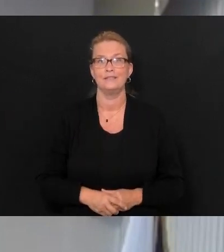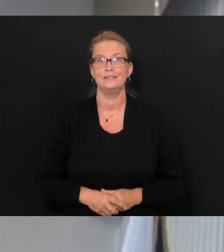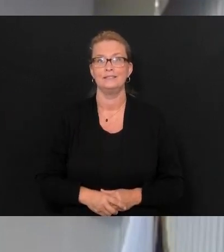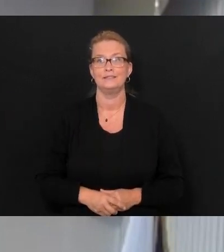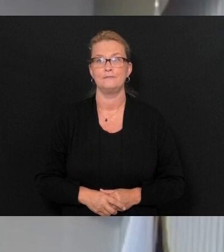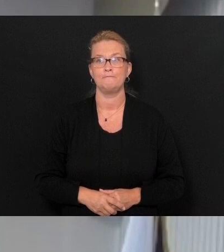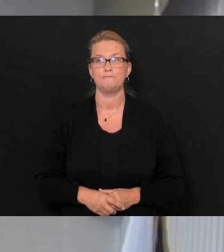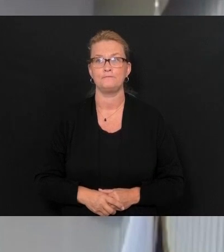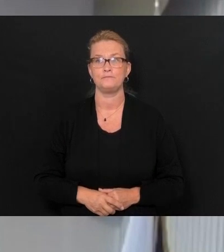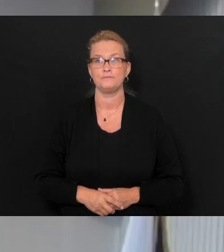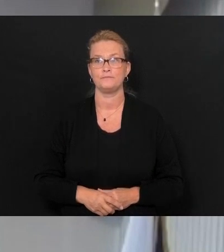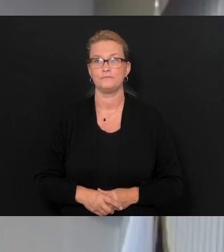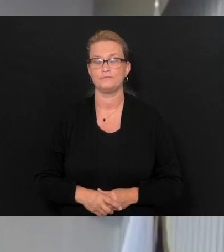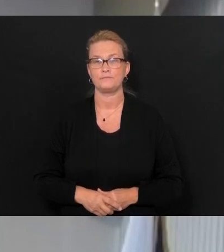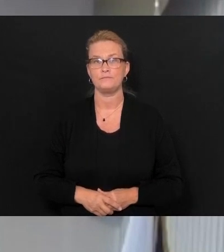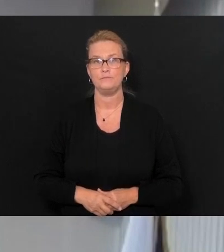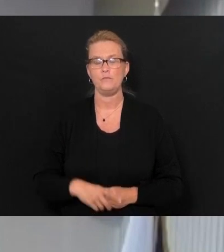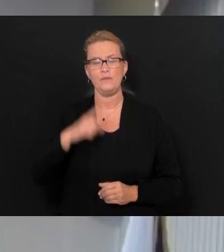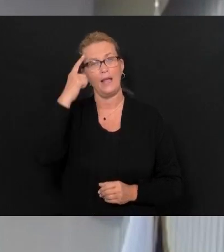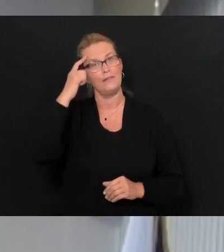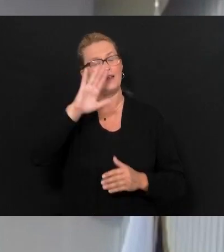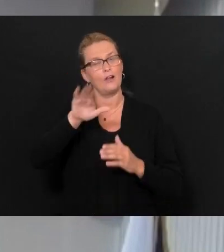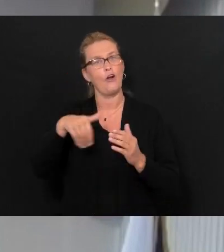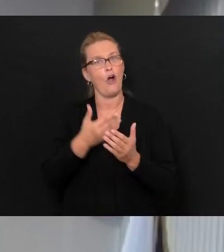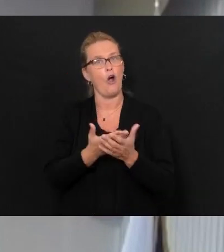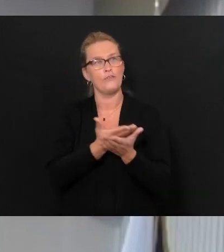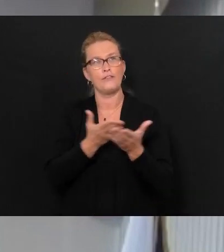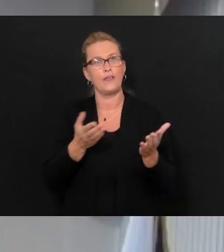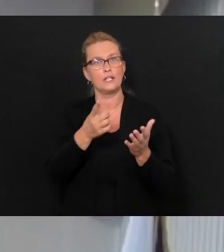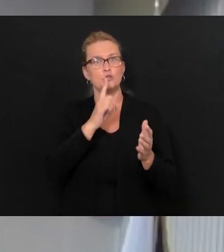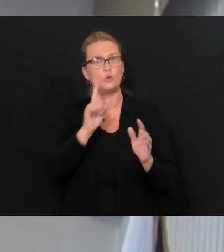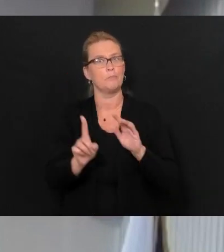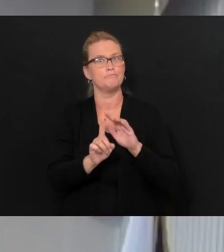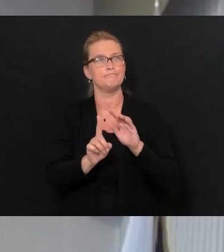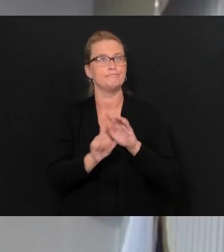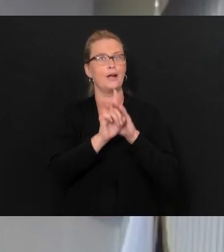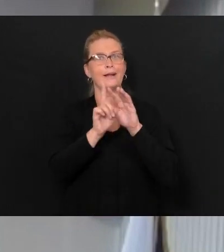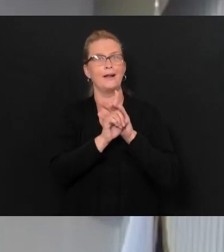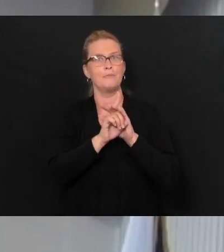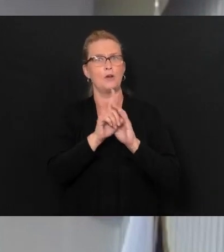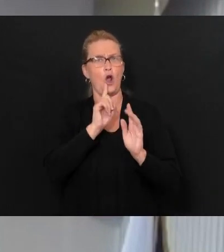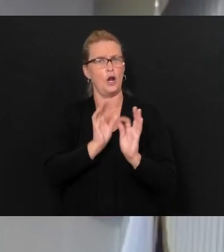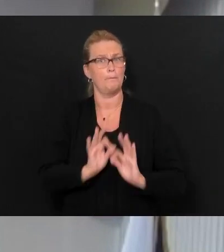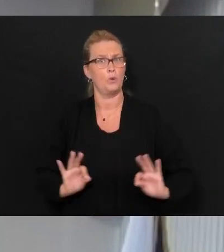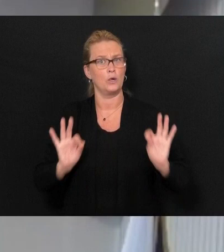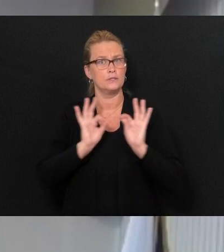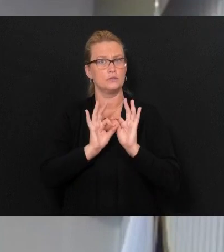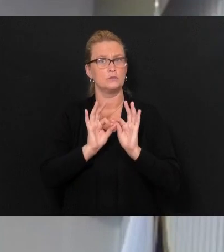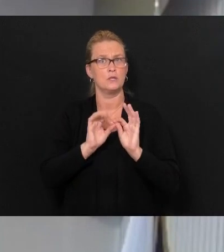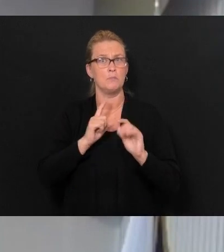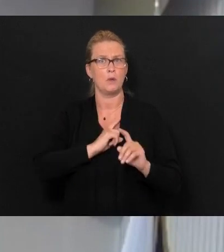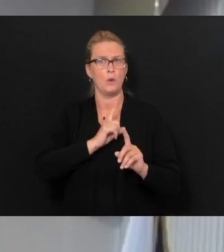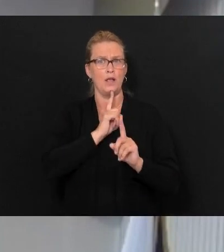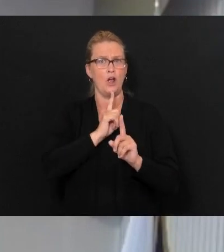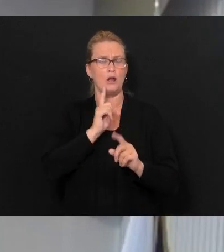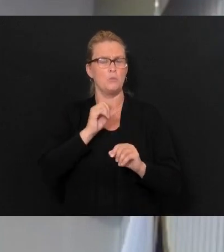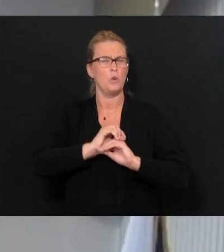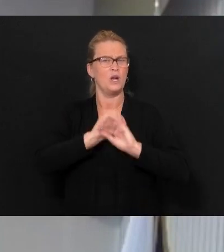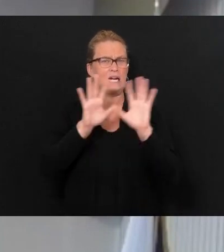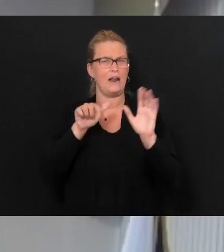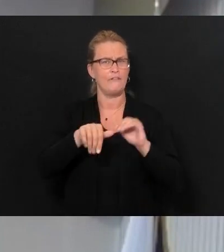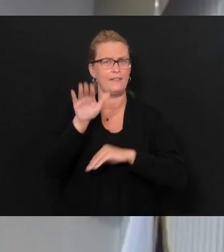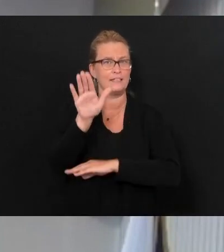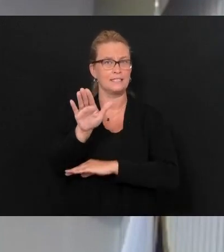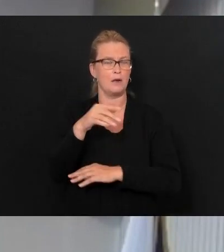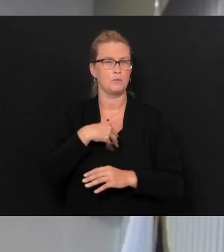isolate. So well, I think all of those things you brought up are important. I believe we're on top of all those things. We'll clarify this afternoon. We'll talk